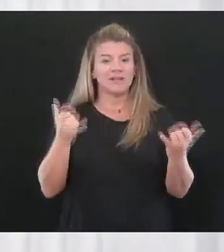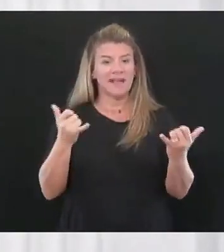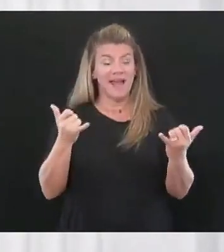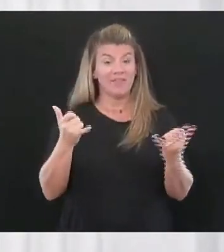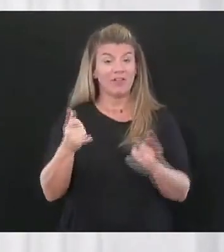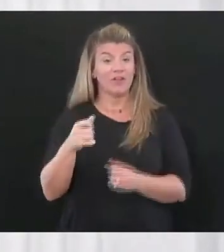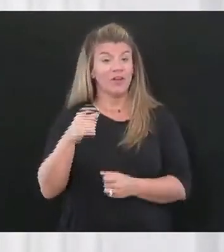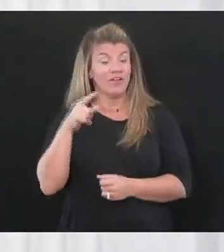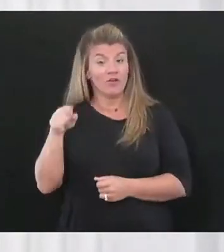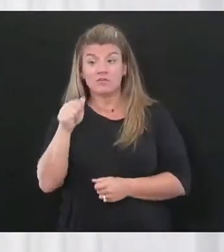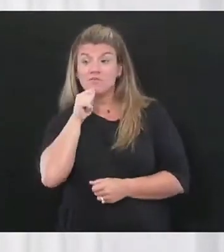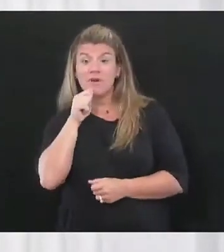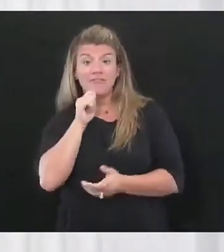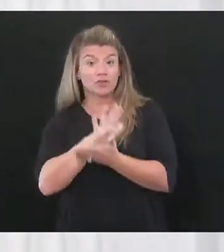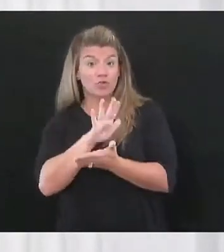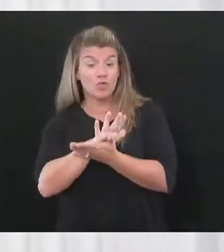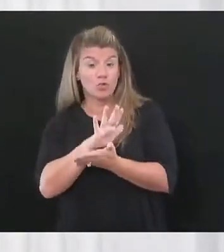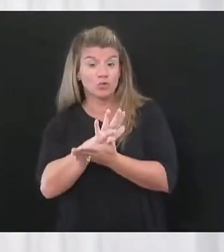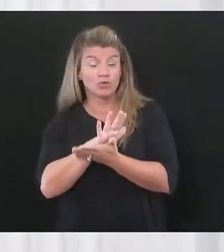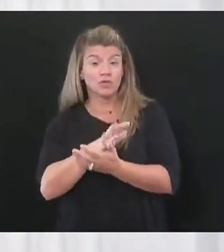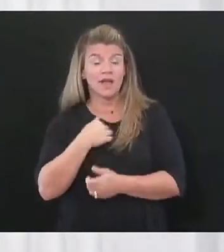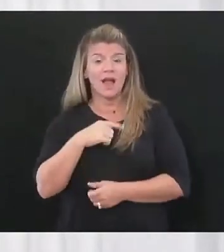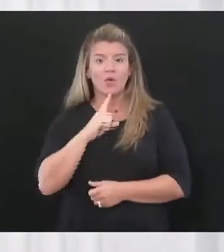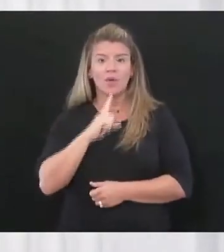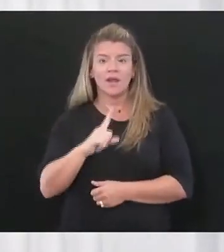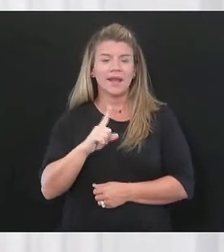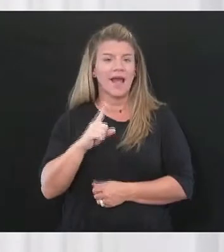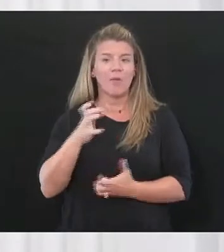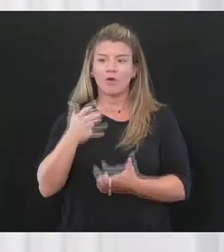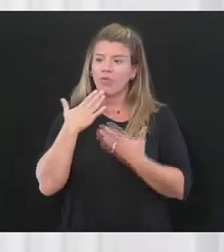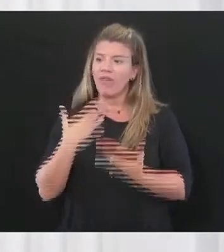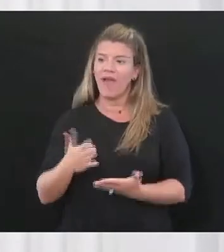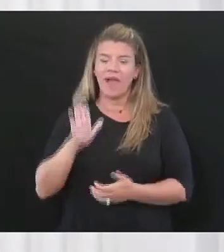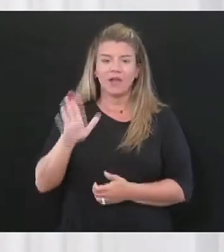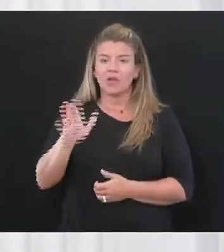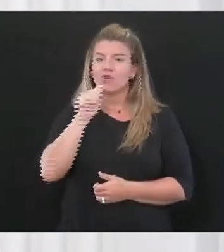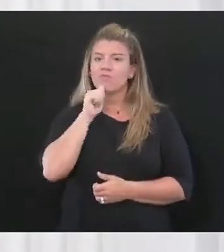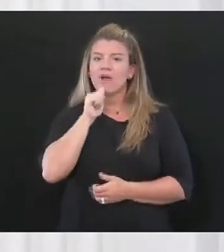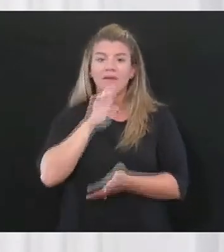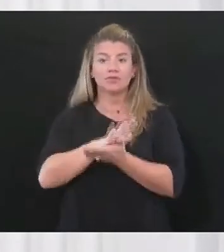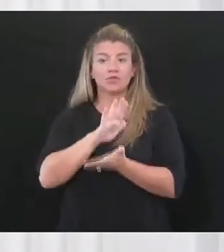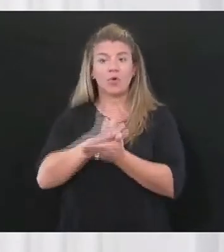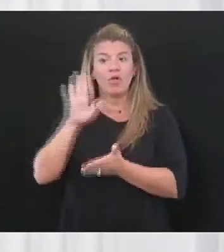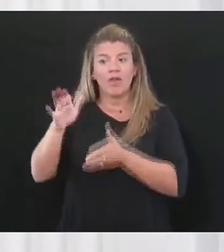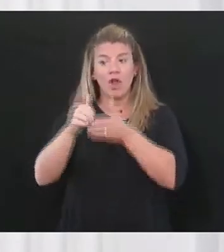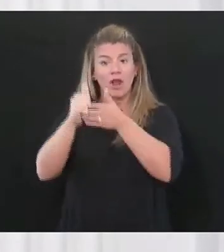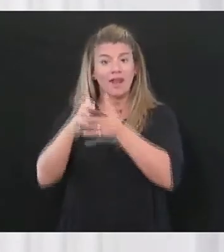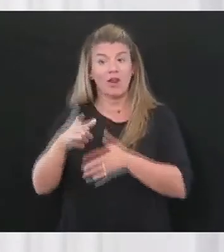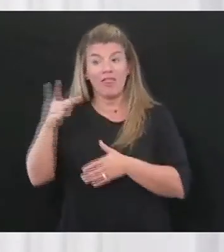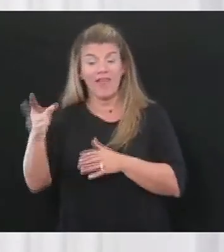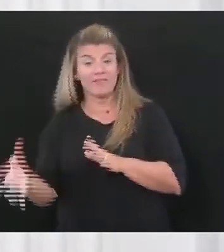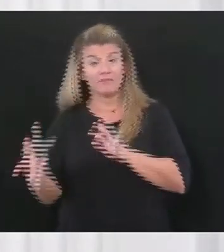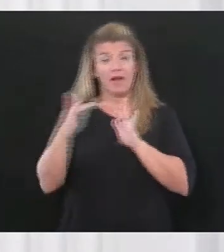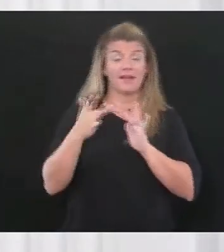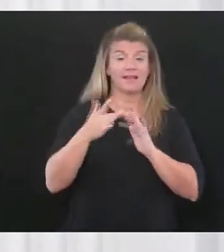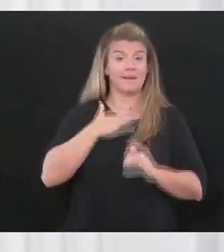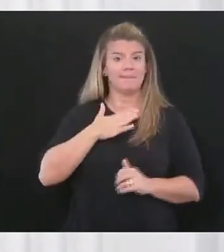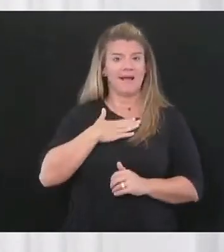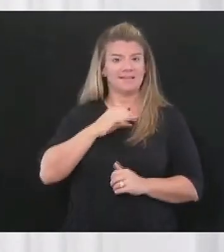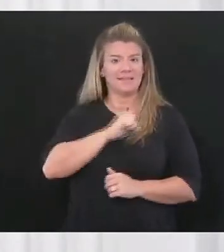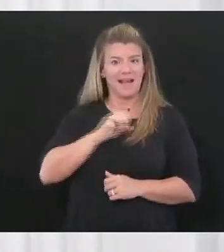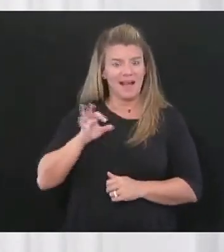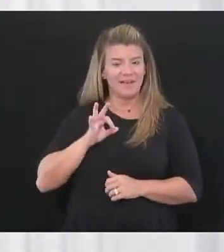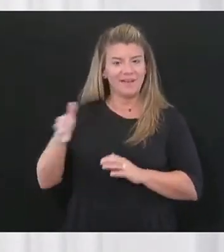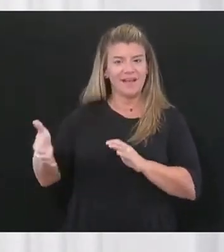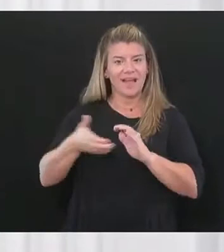schools. I cannot thank our private school leaders who have reached out over the last couple weeks to engage with me, my staff,